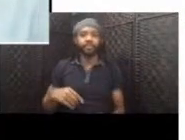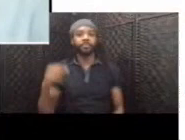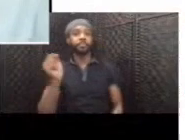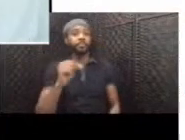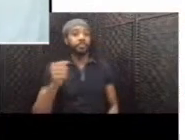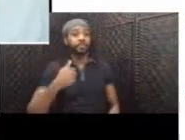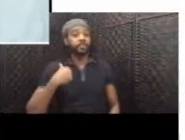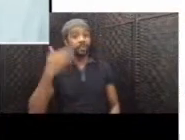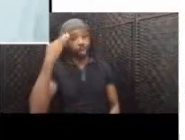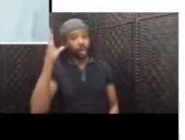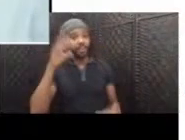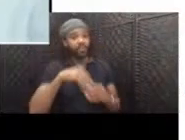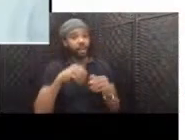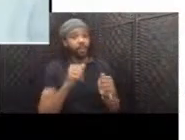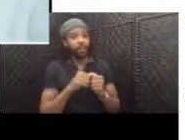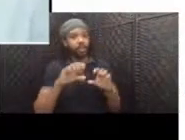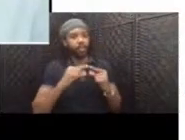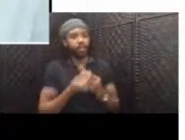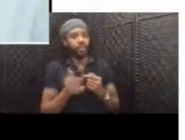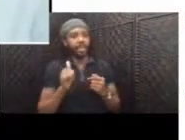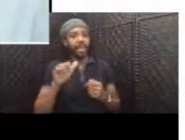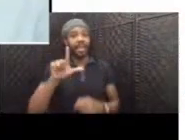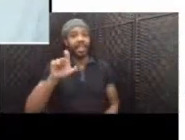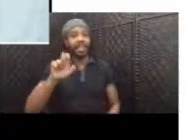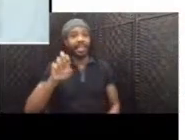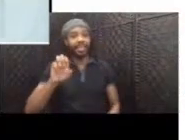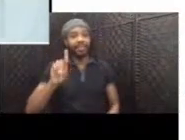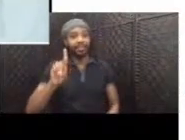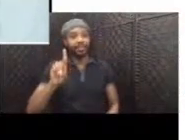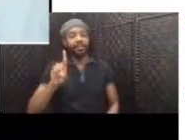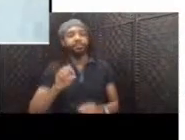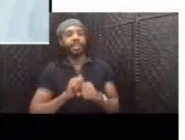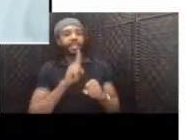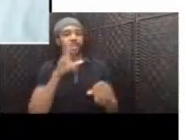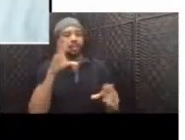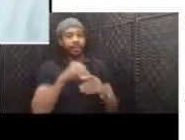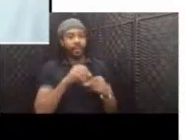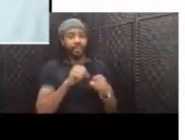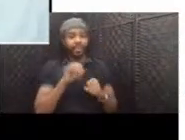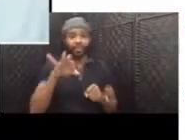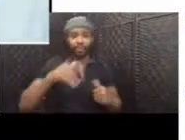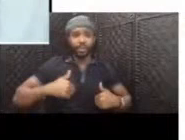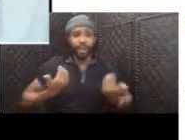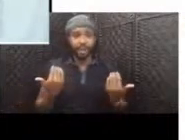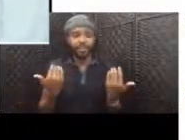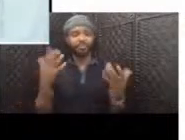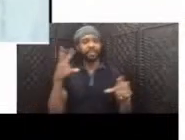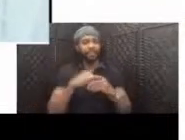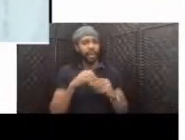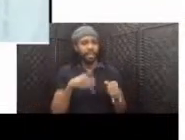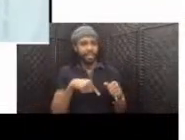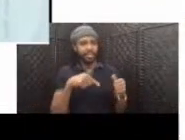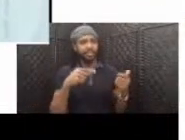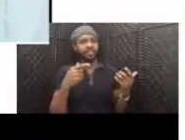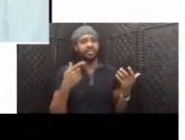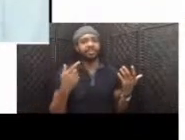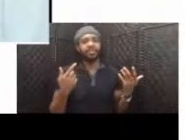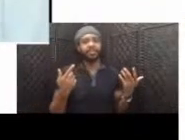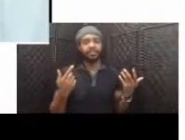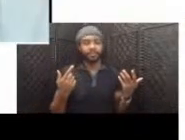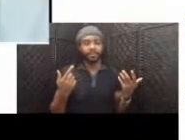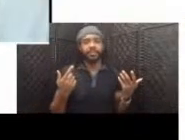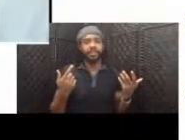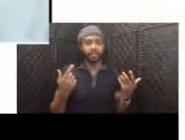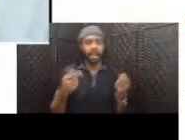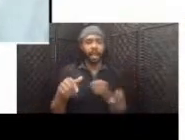Lead, Emerge, Run for Something if you're on the younger side. I think if you're under 40 for Run for Something. Obviously, political